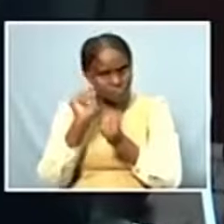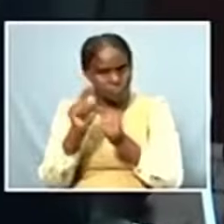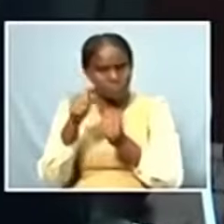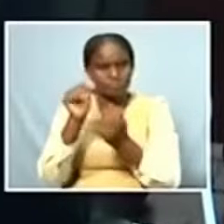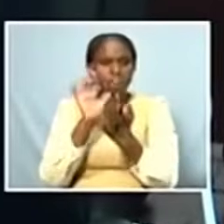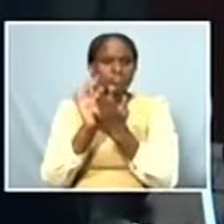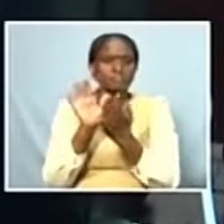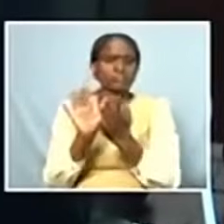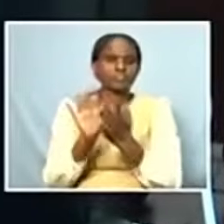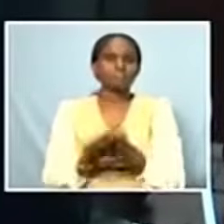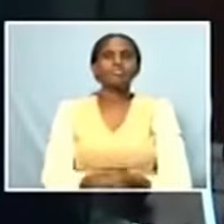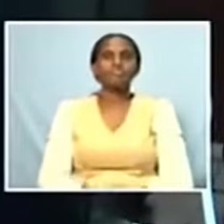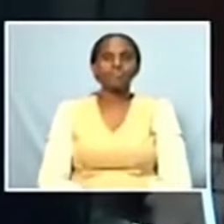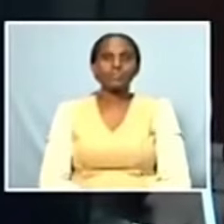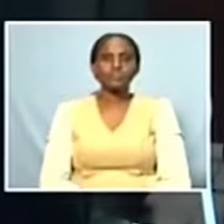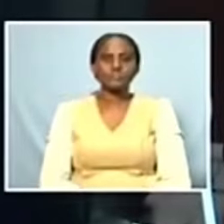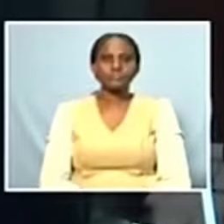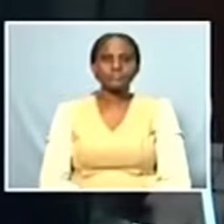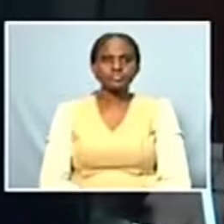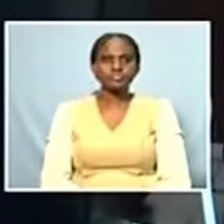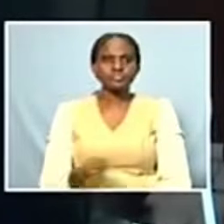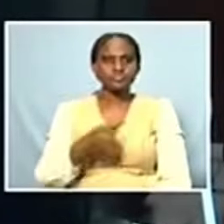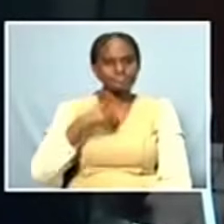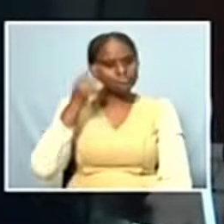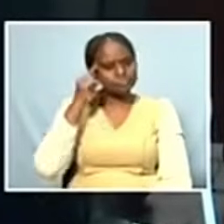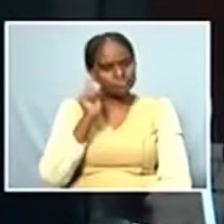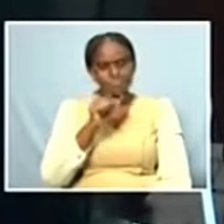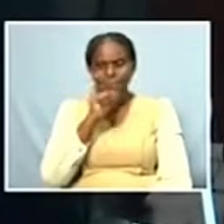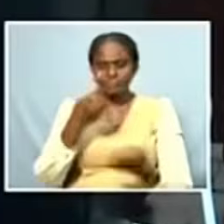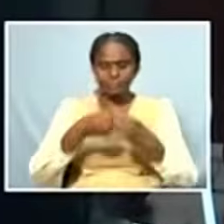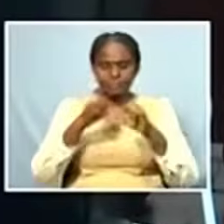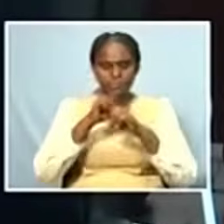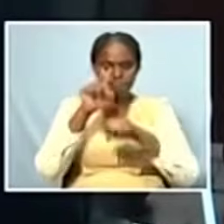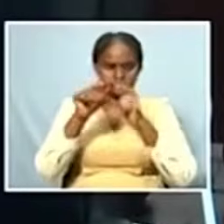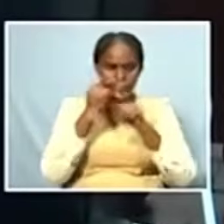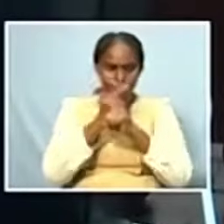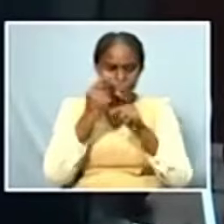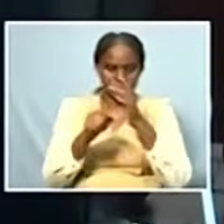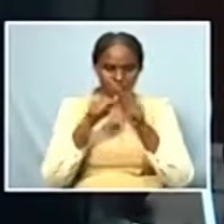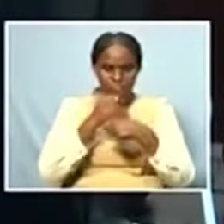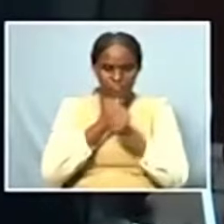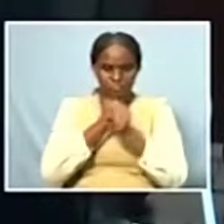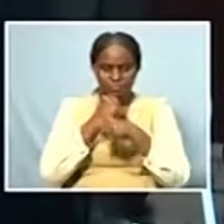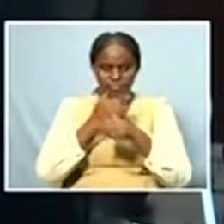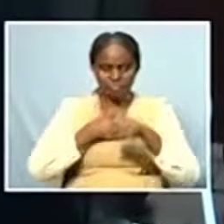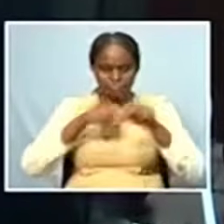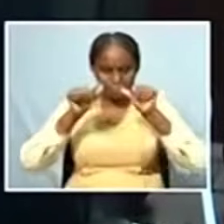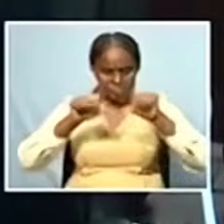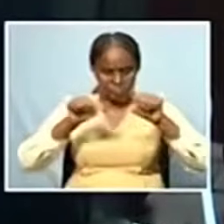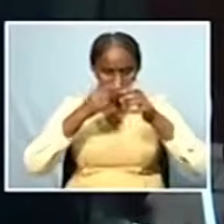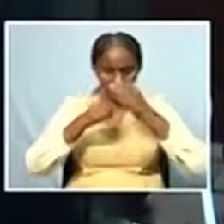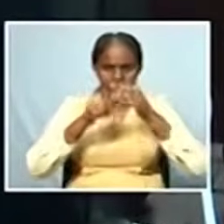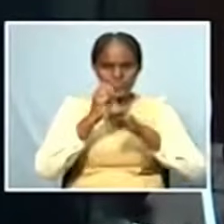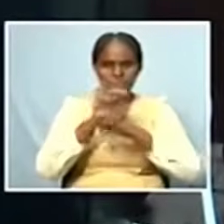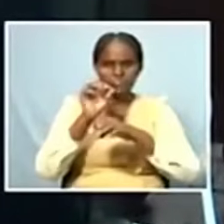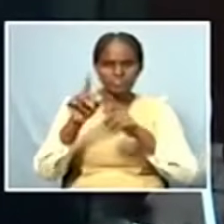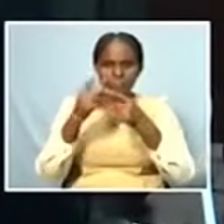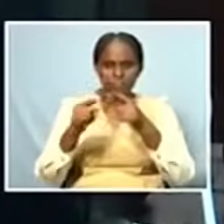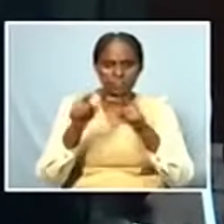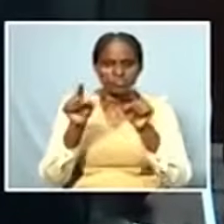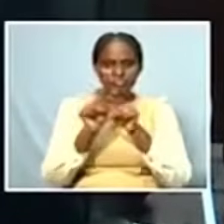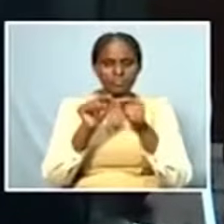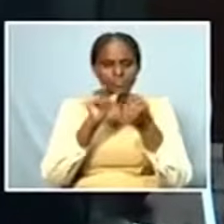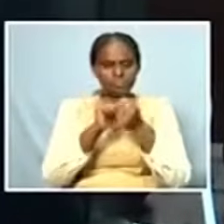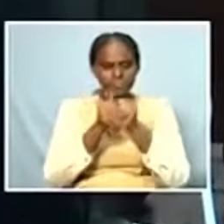facing? So, Chair, I think it's not even a question, it's just to make my assessment of what is going on. There's a very